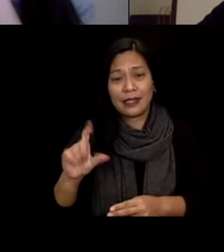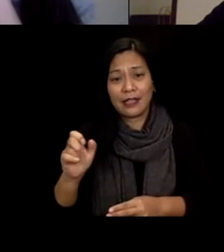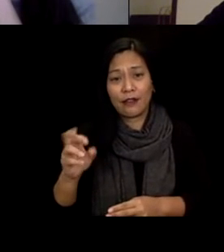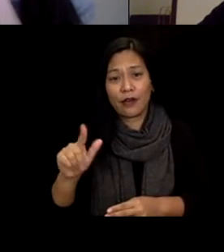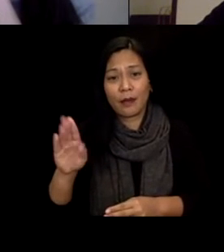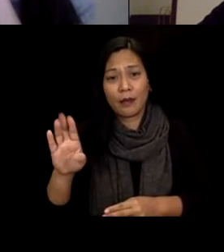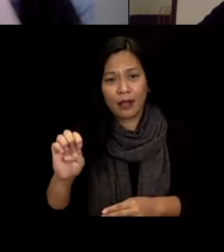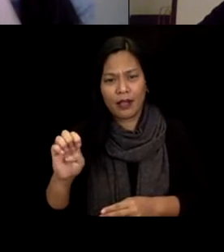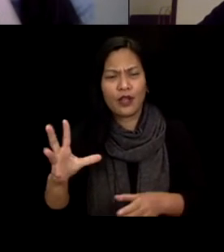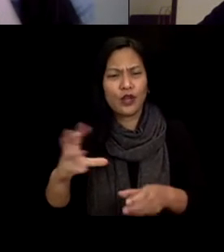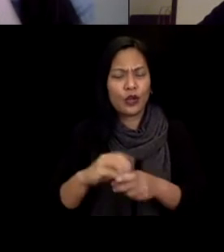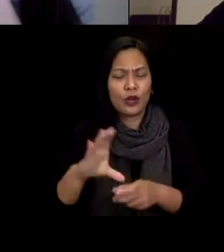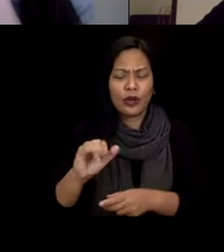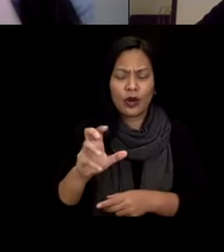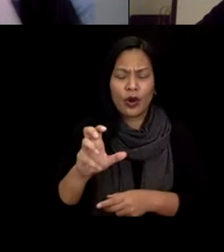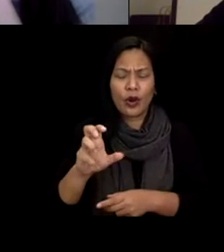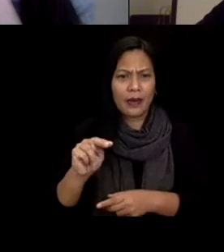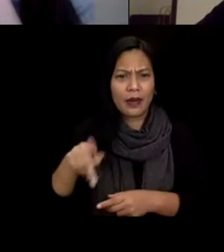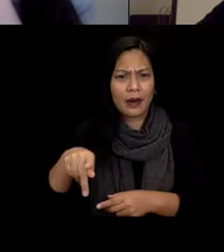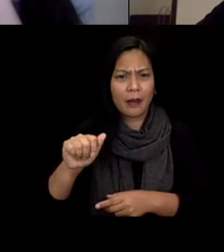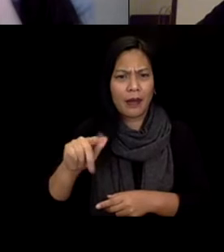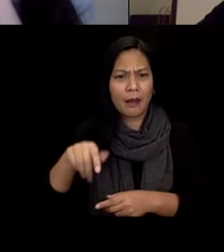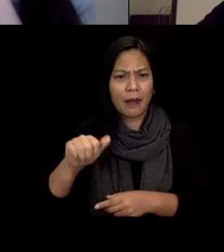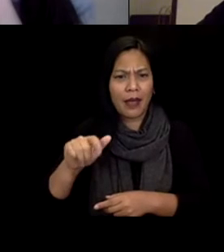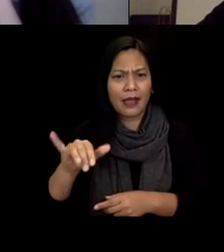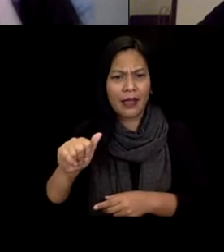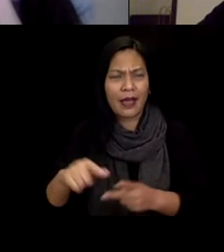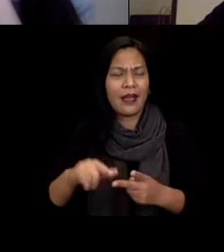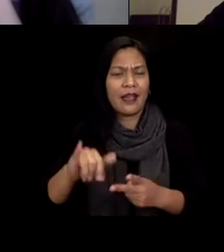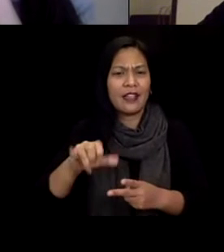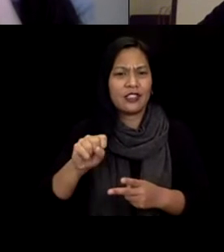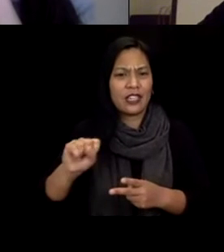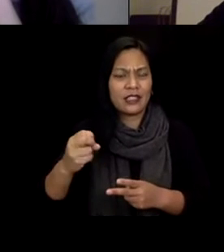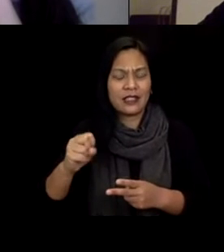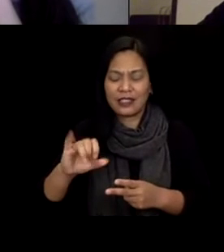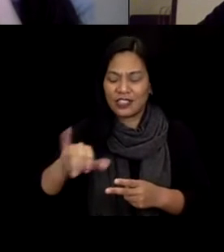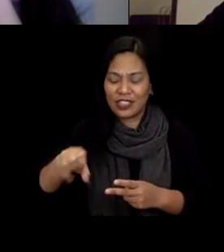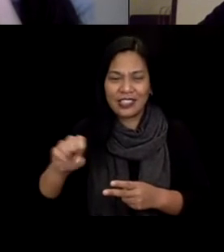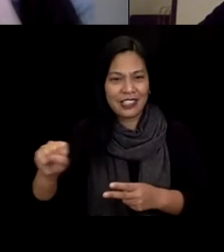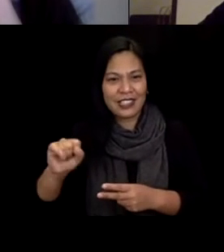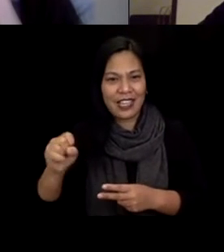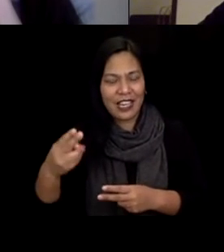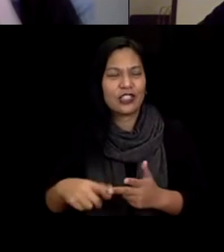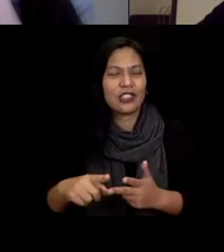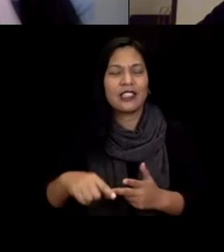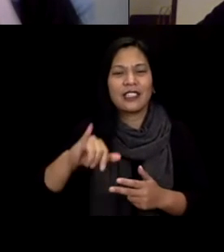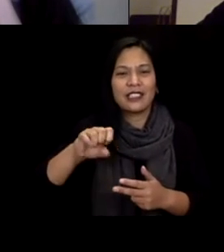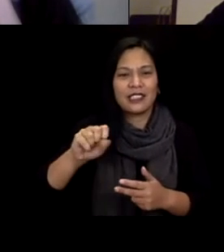and included artists Jess Sash, Chandra Melting Tallow, Jessica